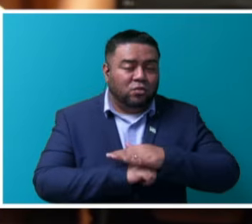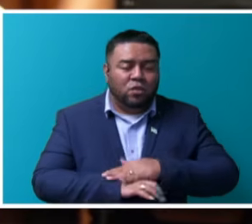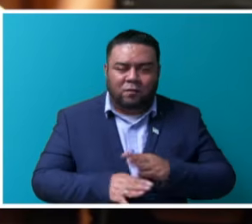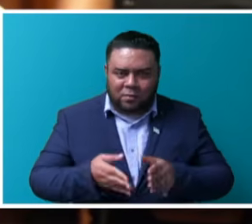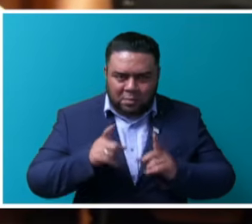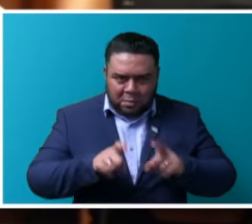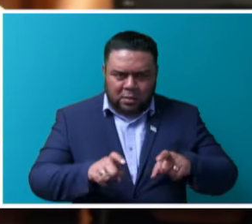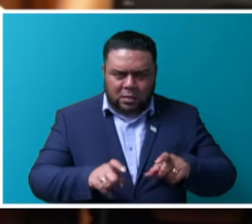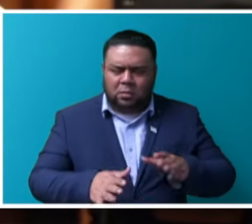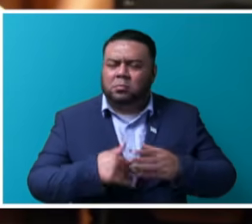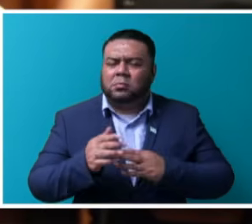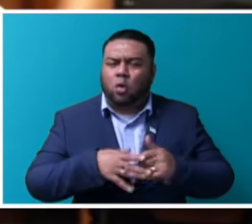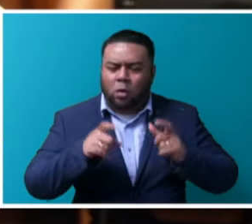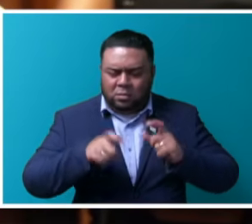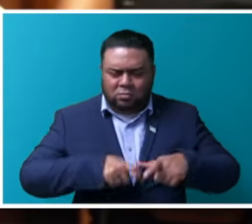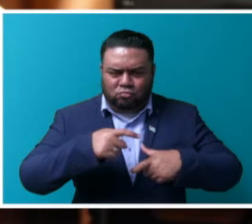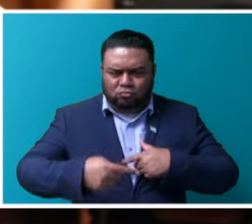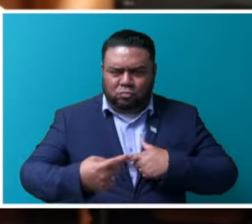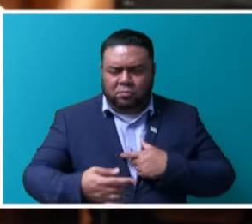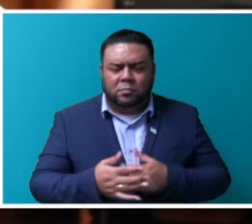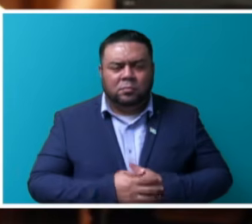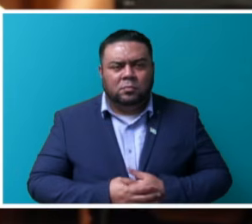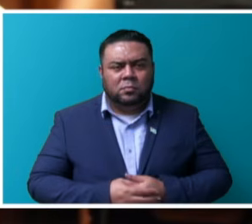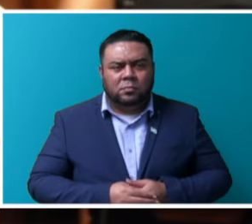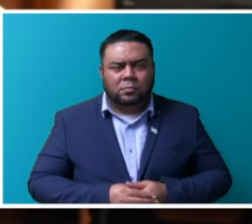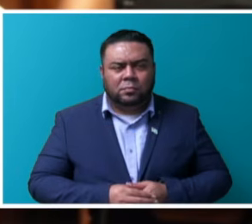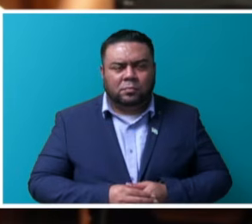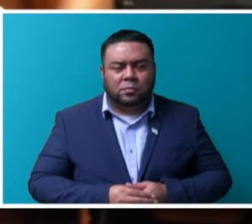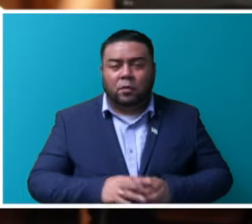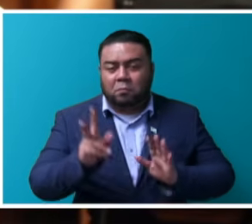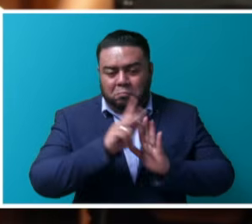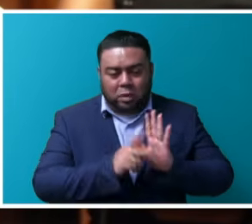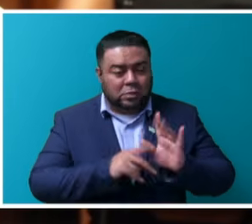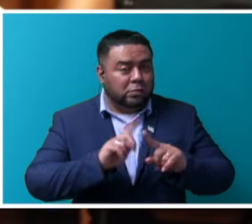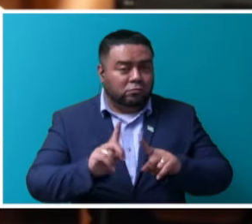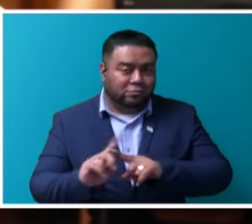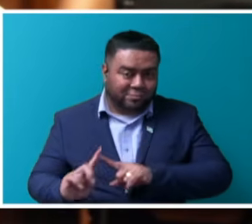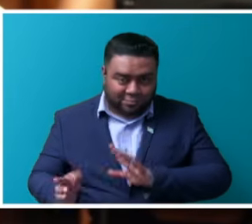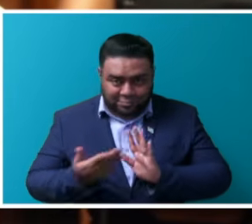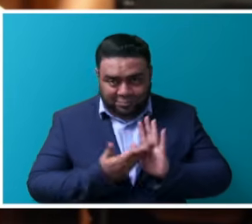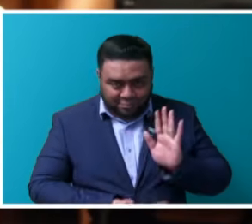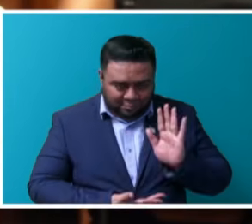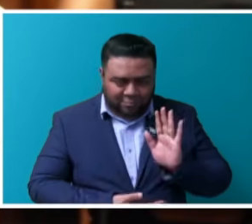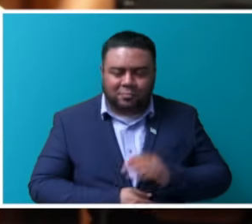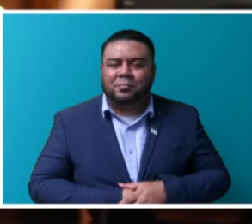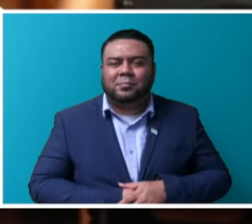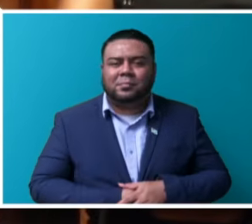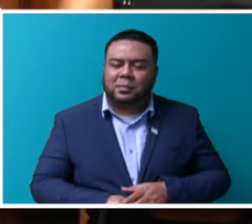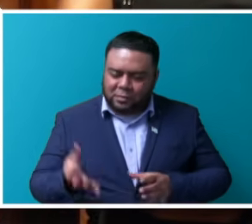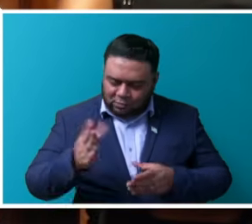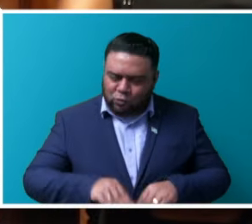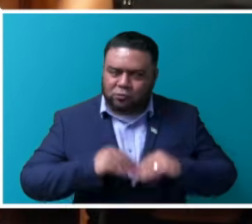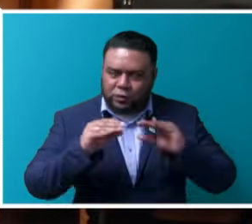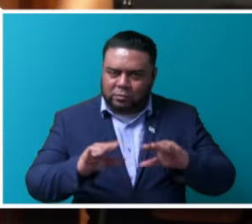stability, certainty, consistency, predictability of policies. And this augurs well for investment and economic